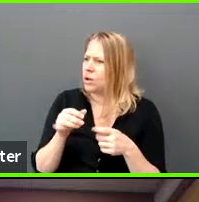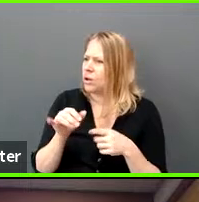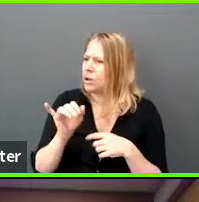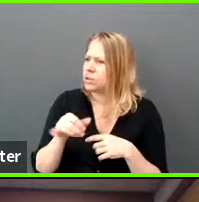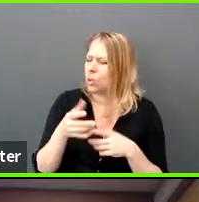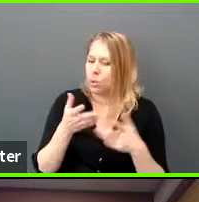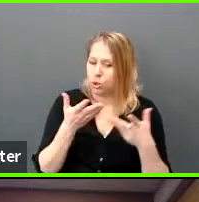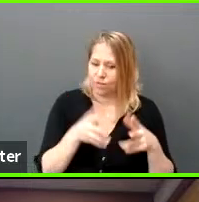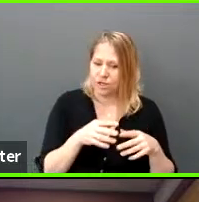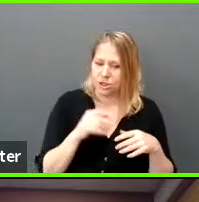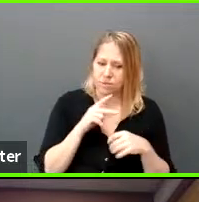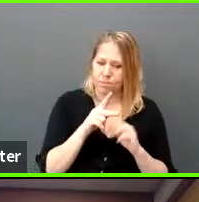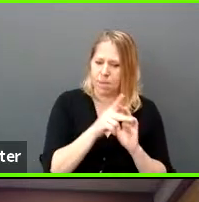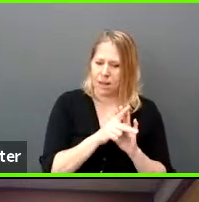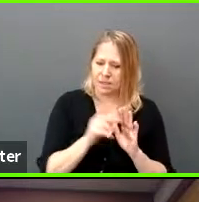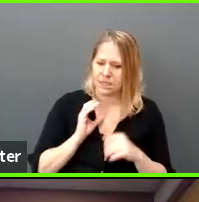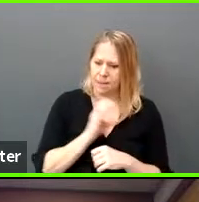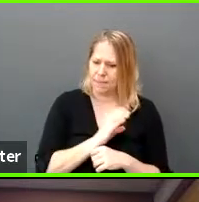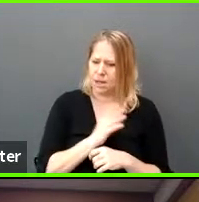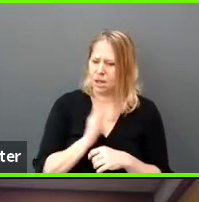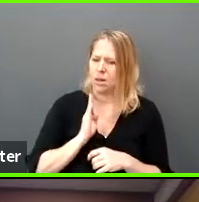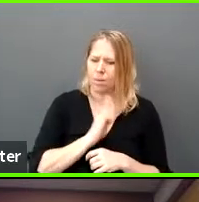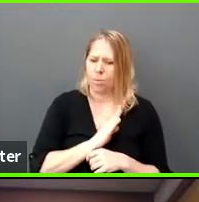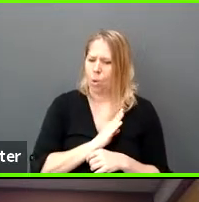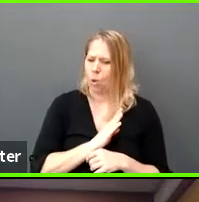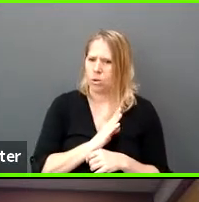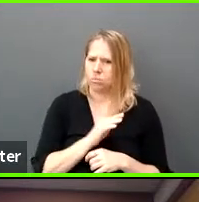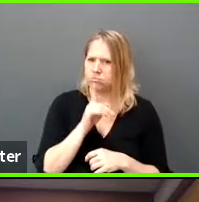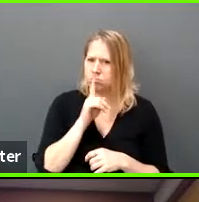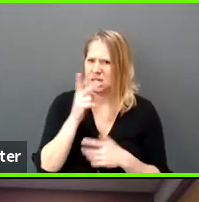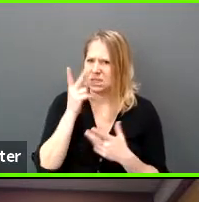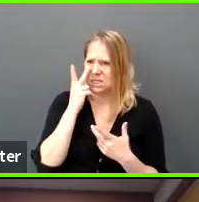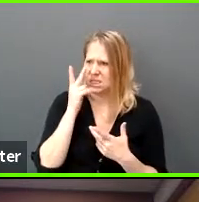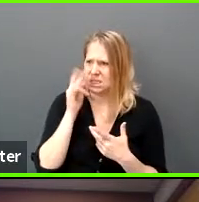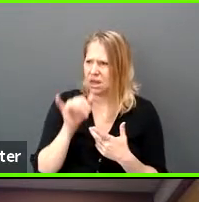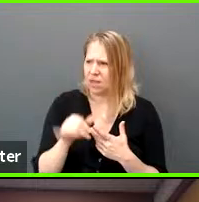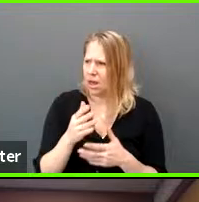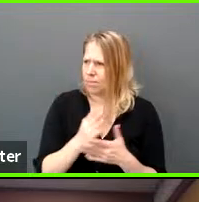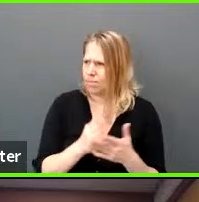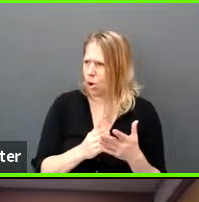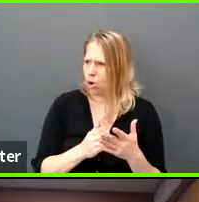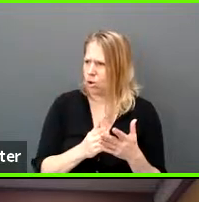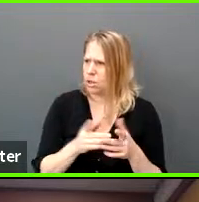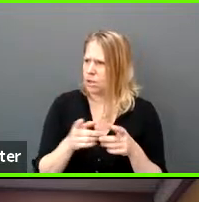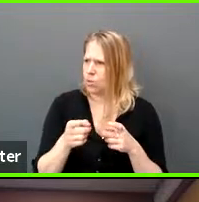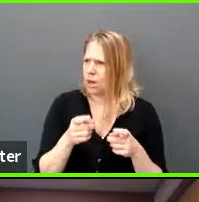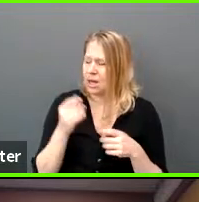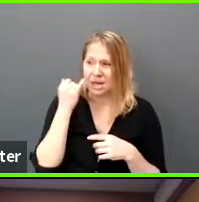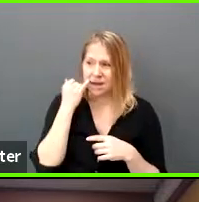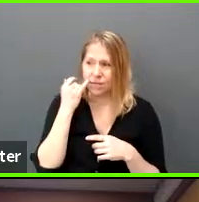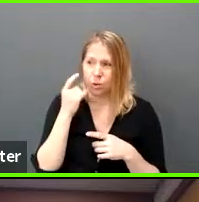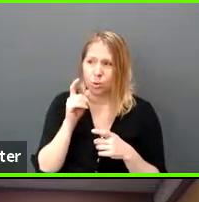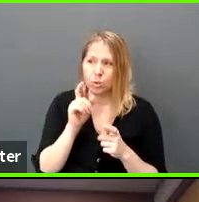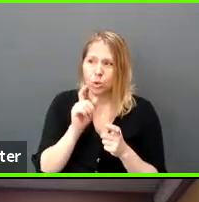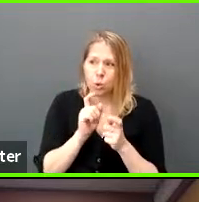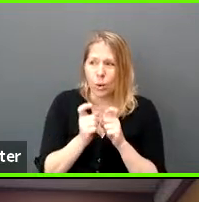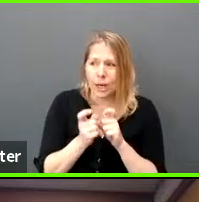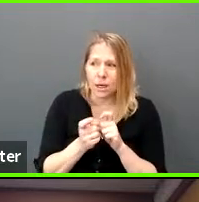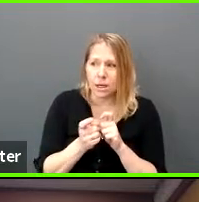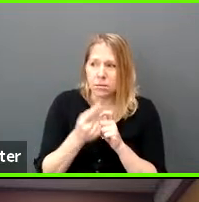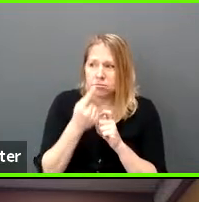the policy committee, the board doesn't always see every reg. Could you, if you tweak